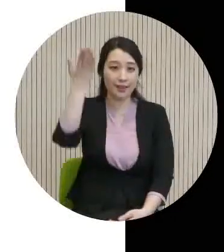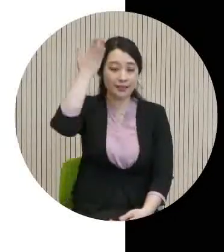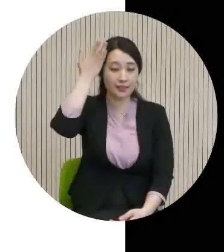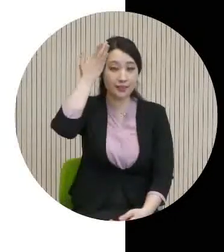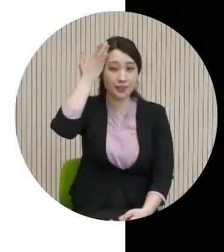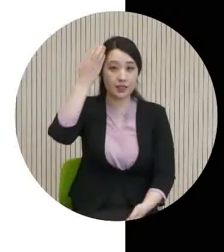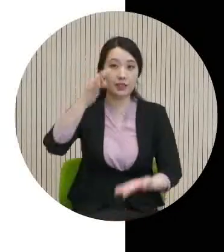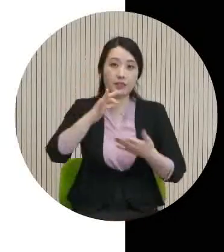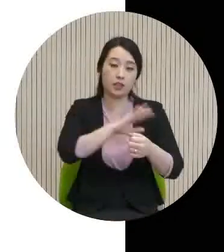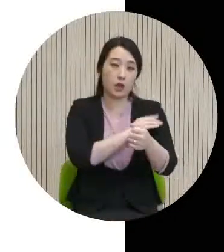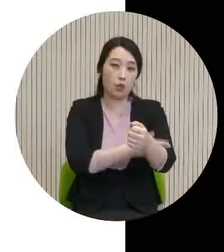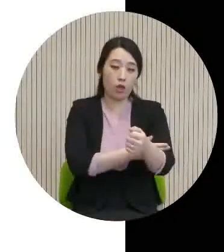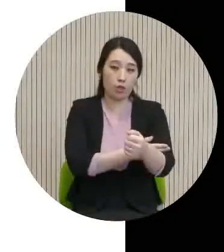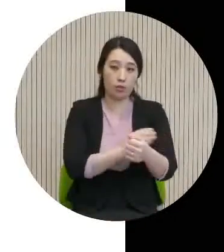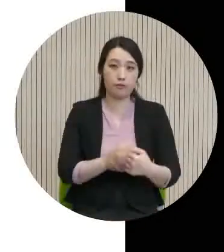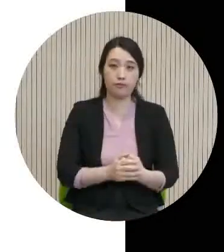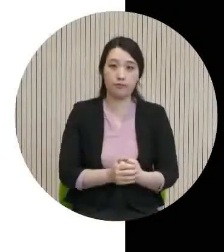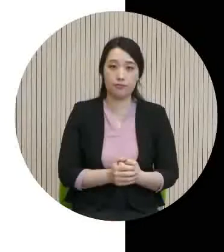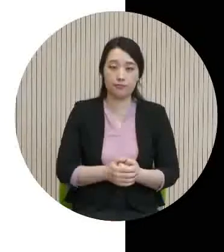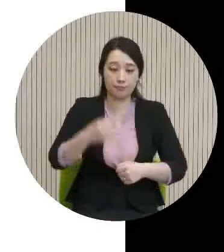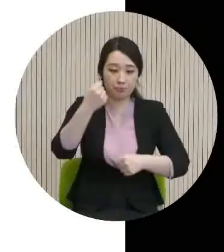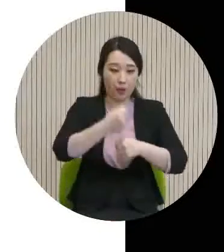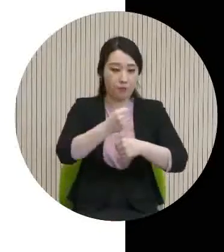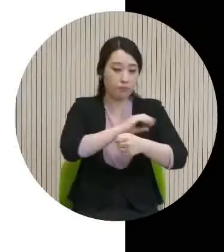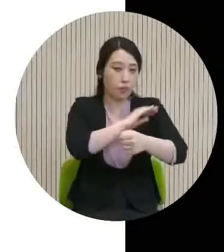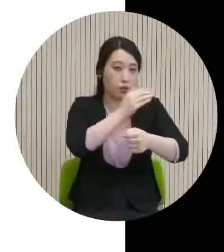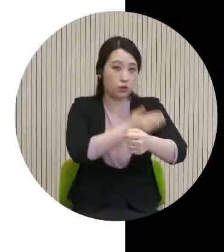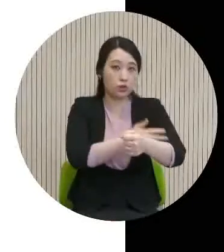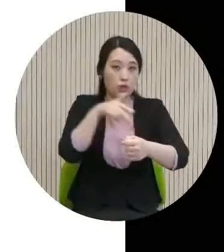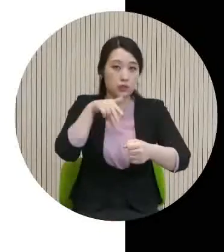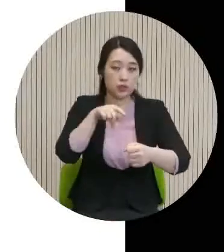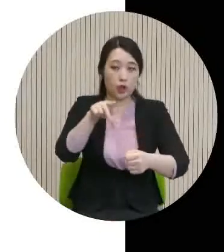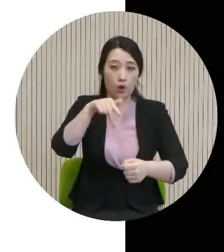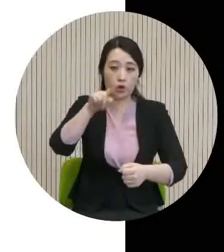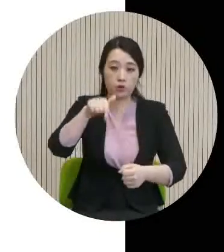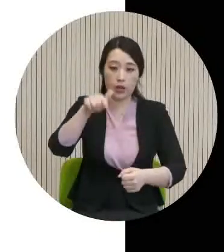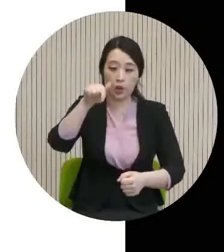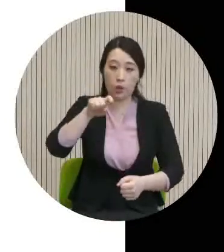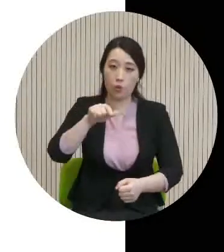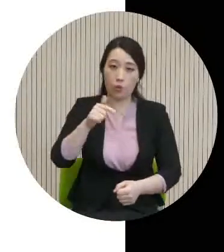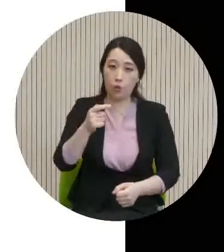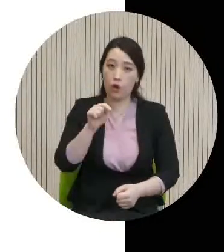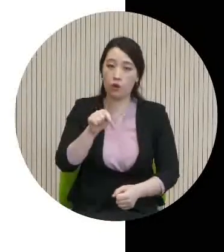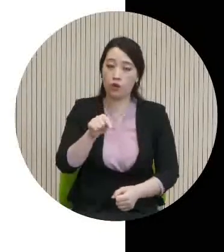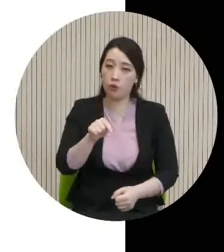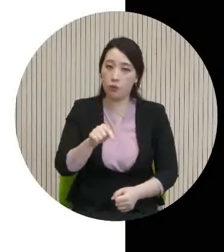that gives to the creator, such as the authors, composers, producers,